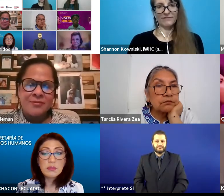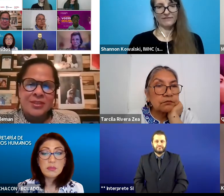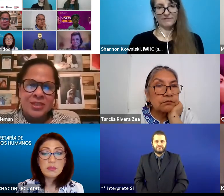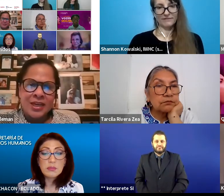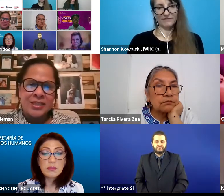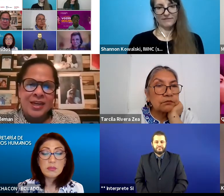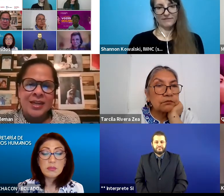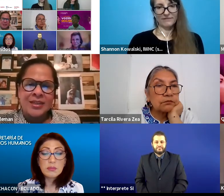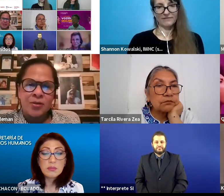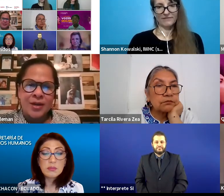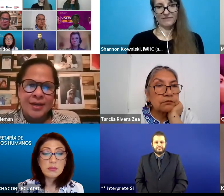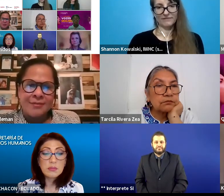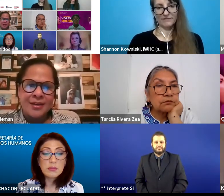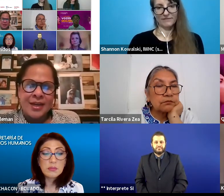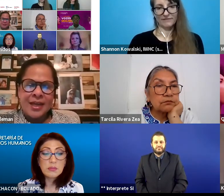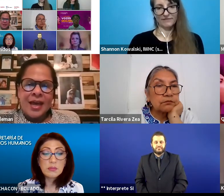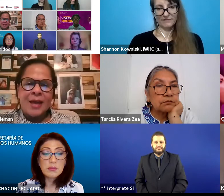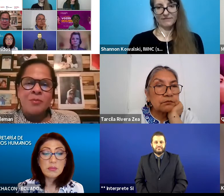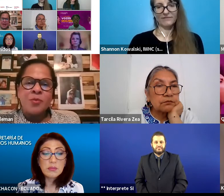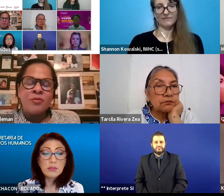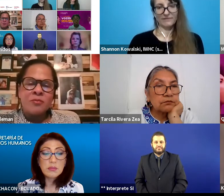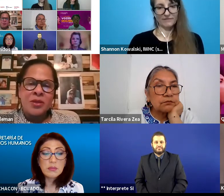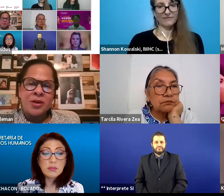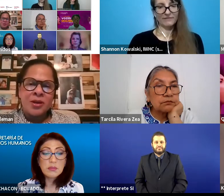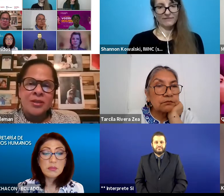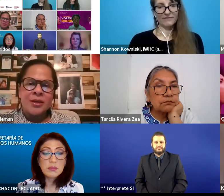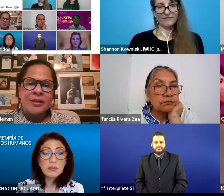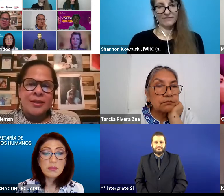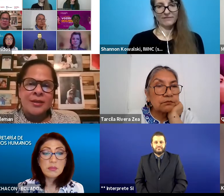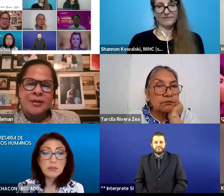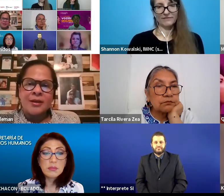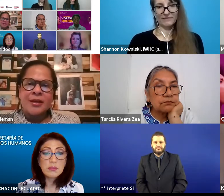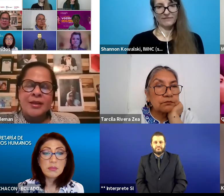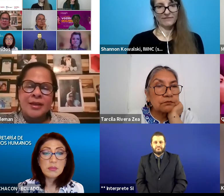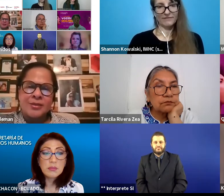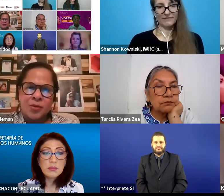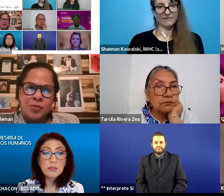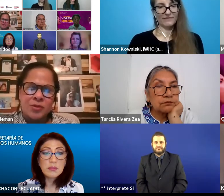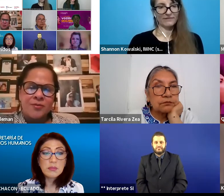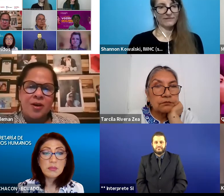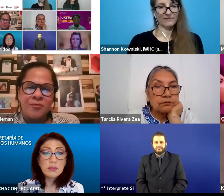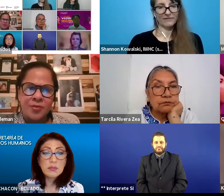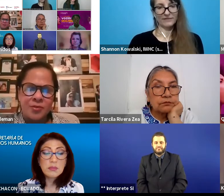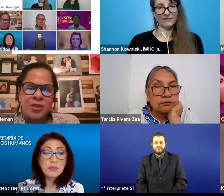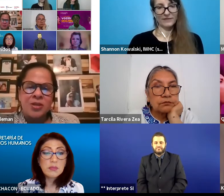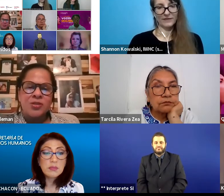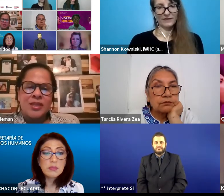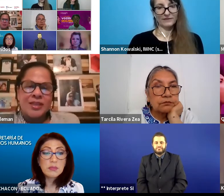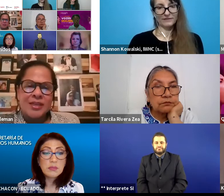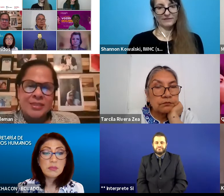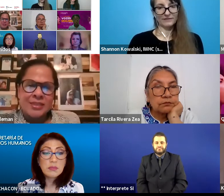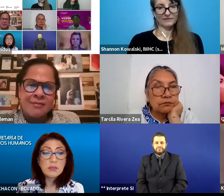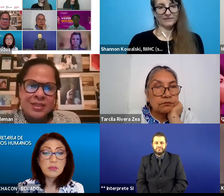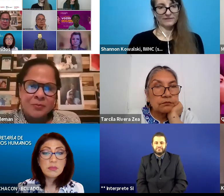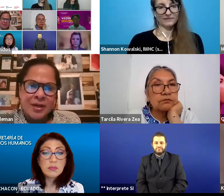are driving change at the local level and moving beyond their zones of comfort so that